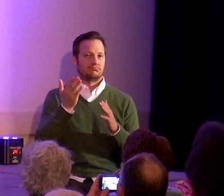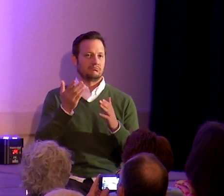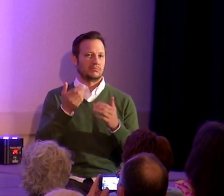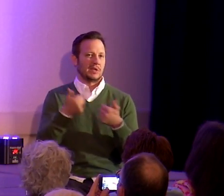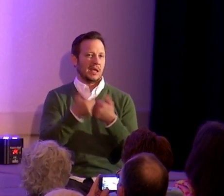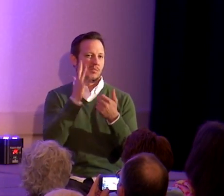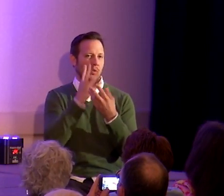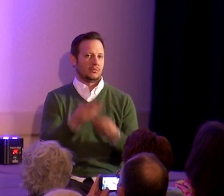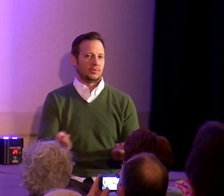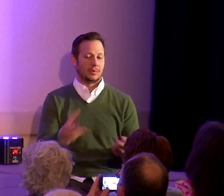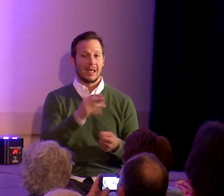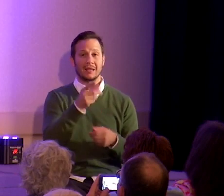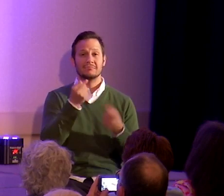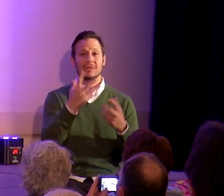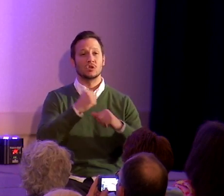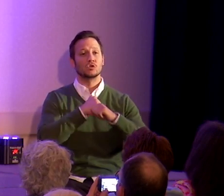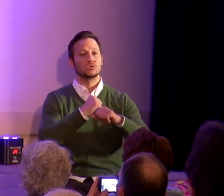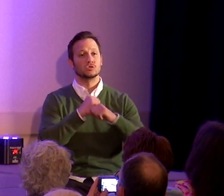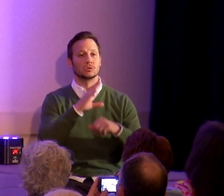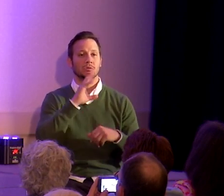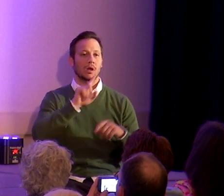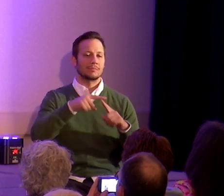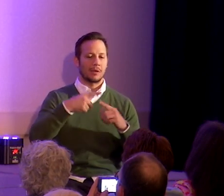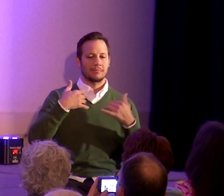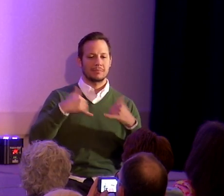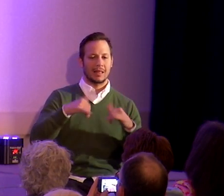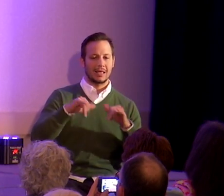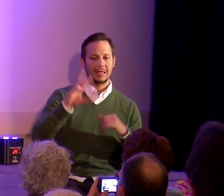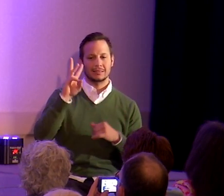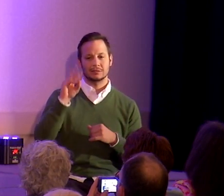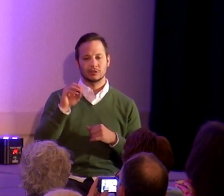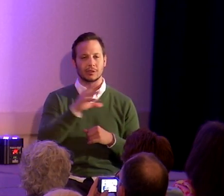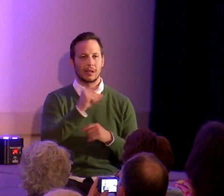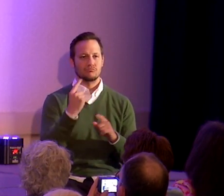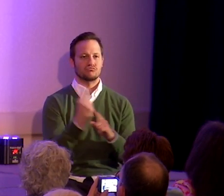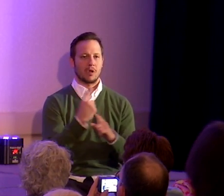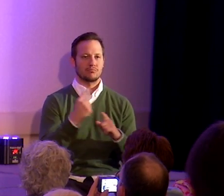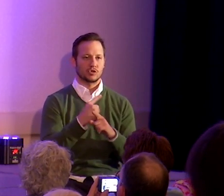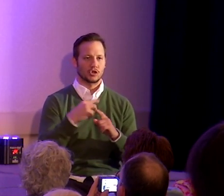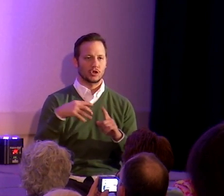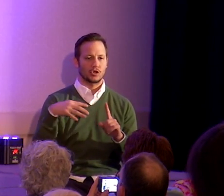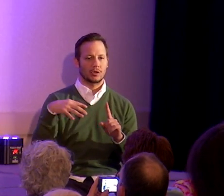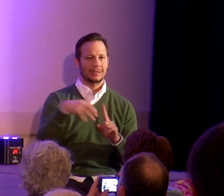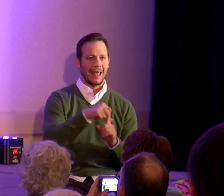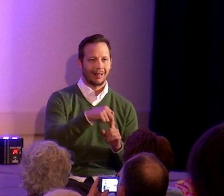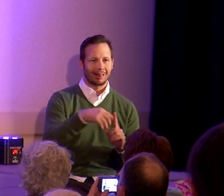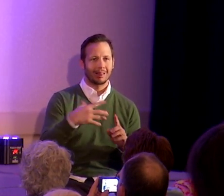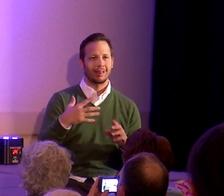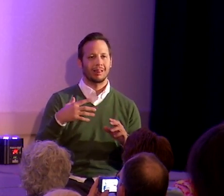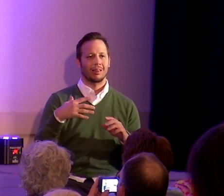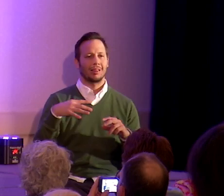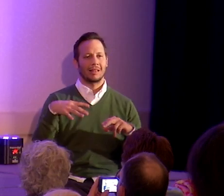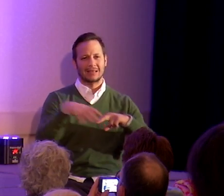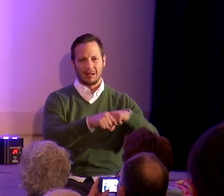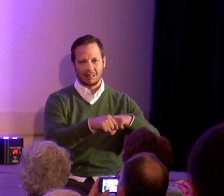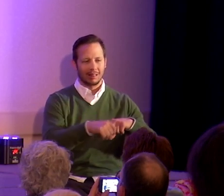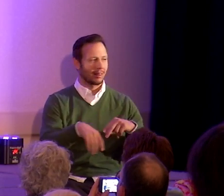the commercials now about Play 60 and proper tackling form. Because they're trying to convince parents that, look, we're going to